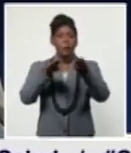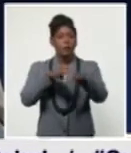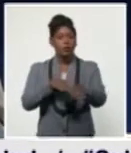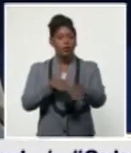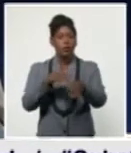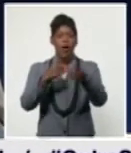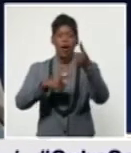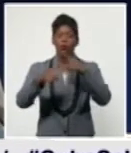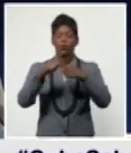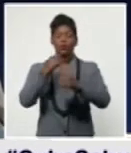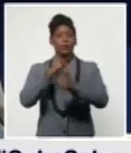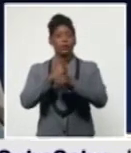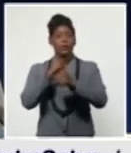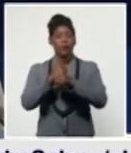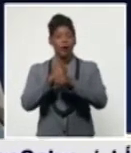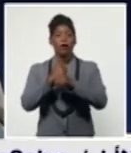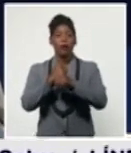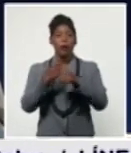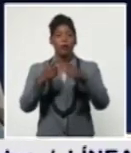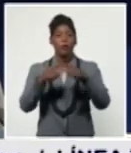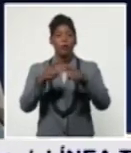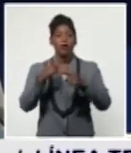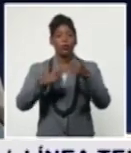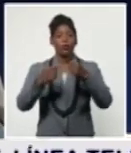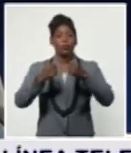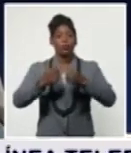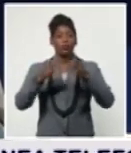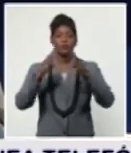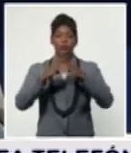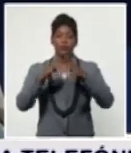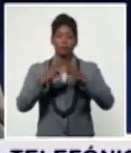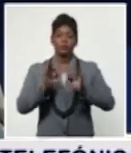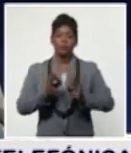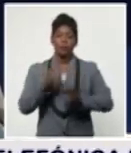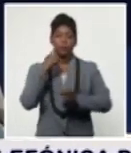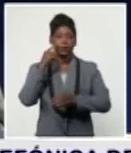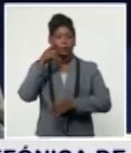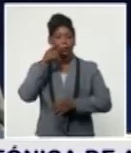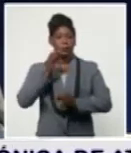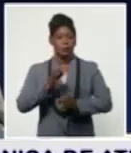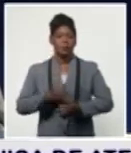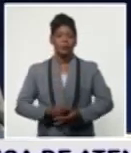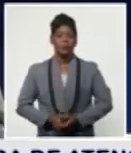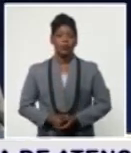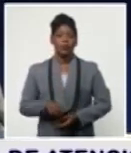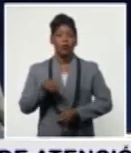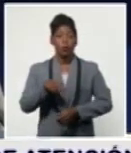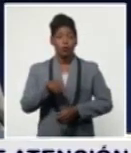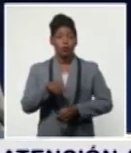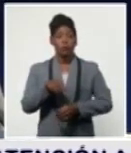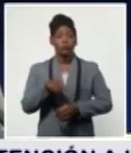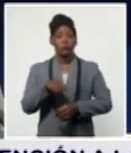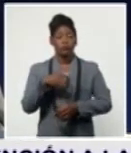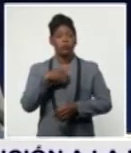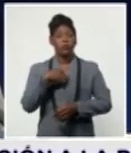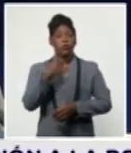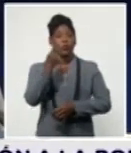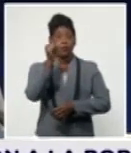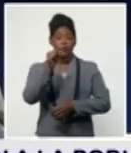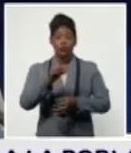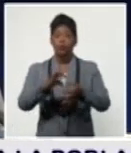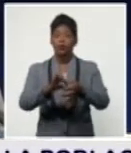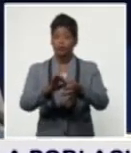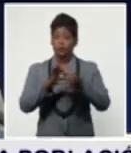clinically discharged and still quarantined, waiting for the epidemiological discharge. Today,